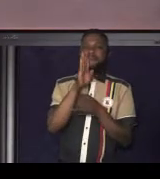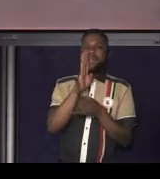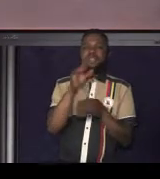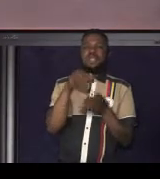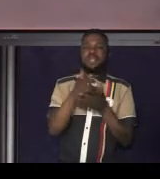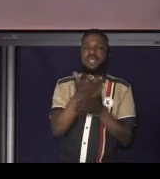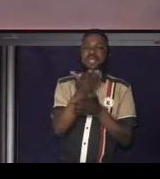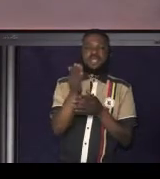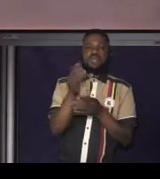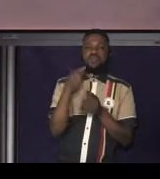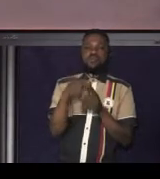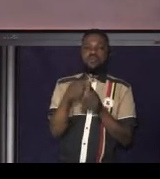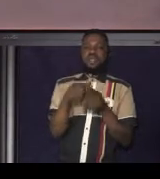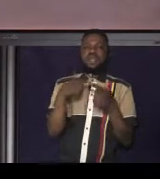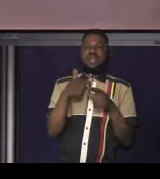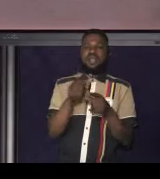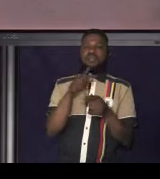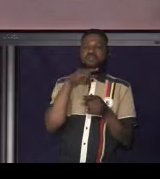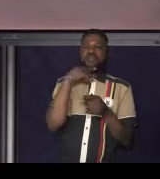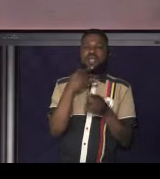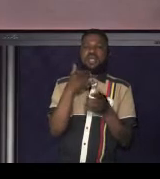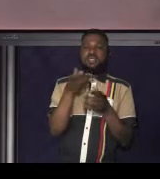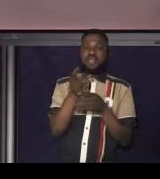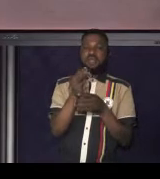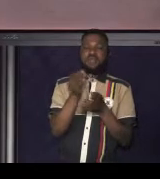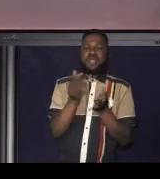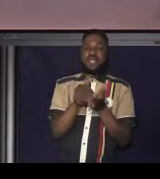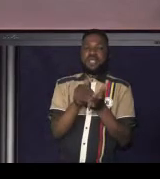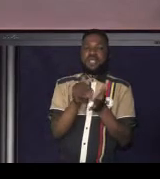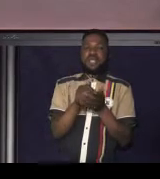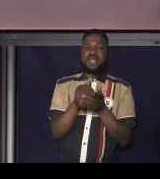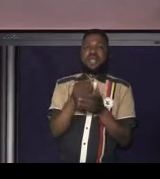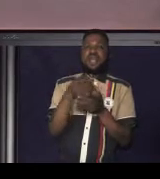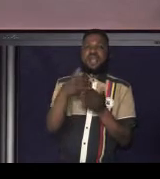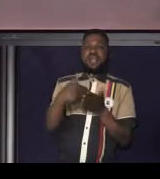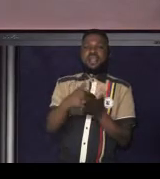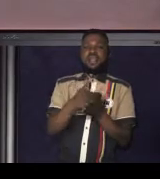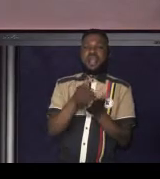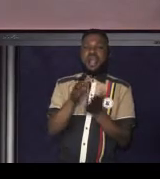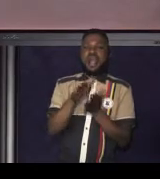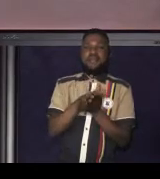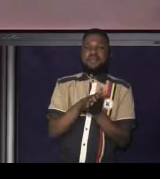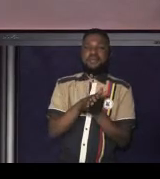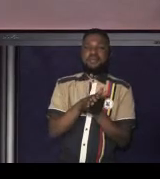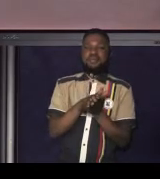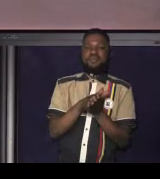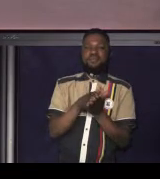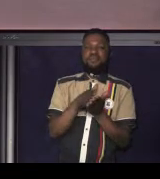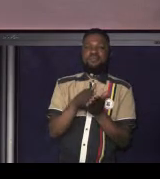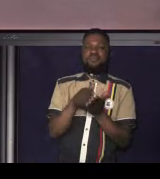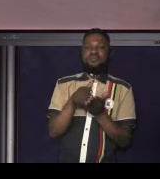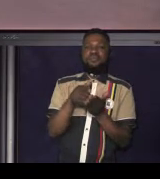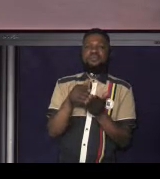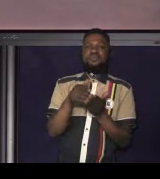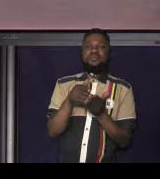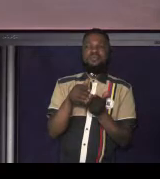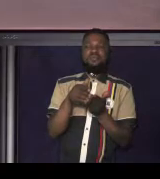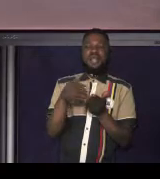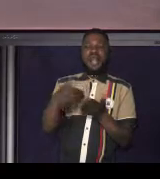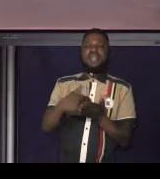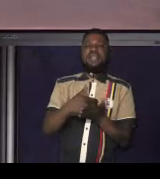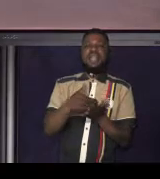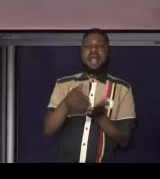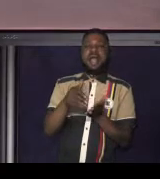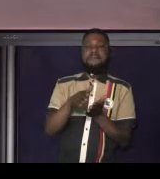B in these words. Let's pronounce them again. Lamb. Are you sure you're pronouncing?